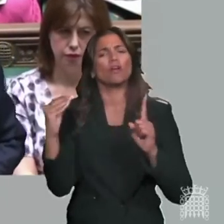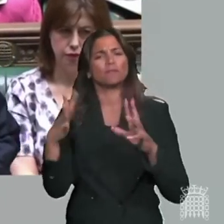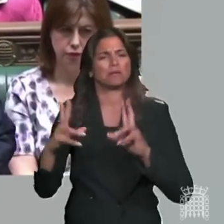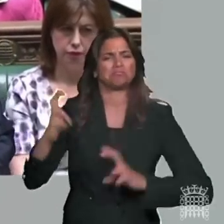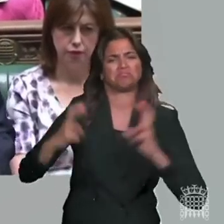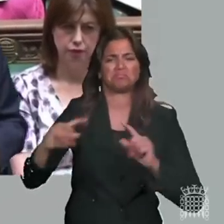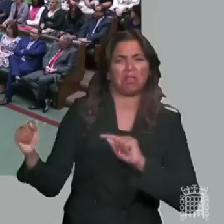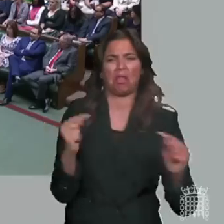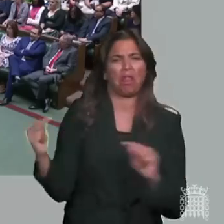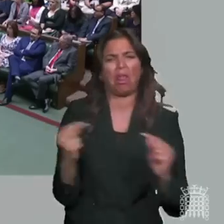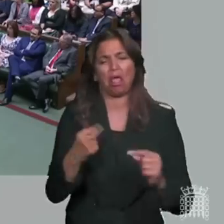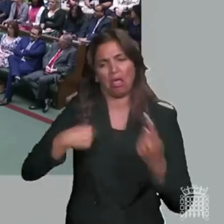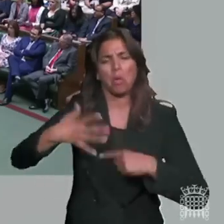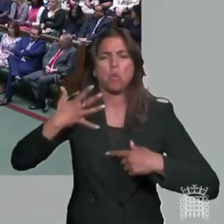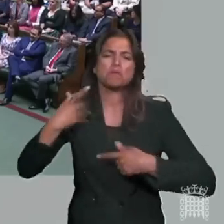gets a peerage?